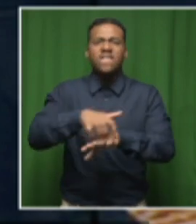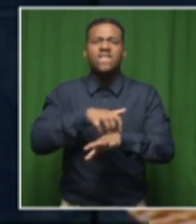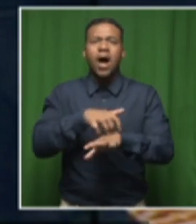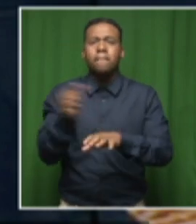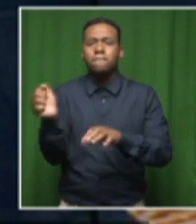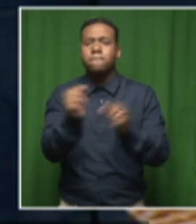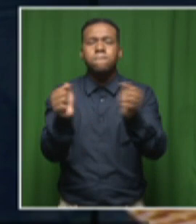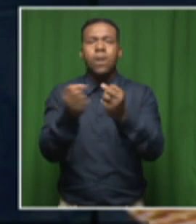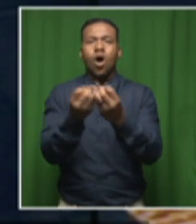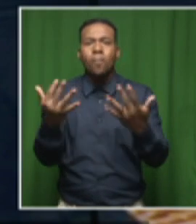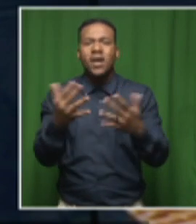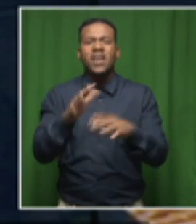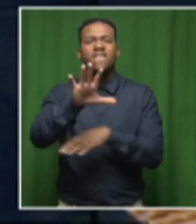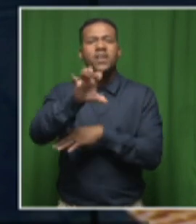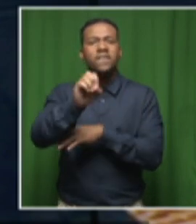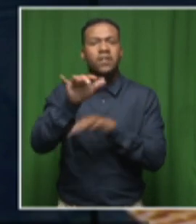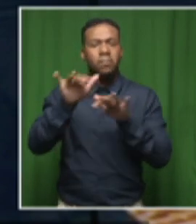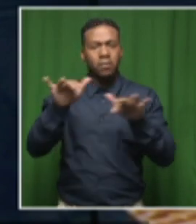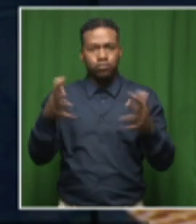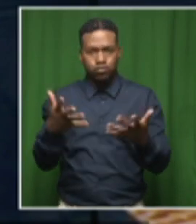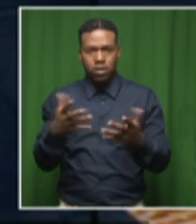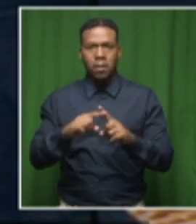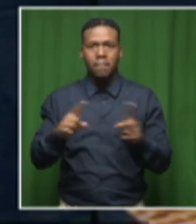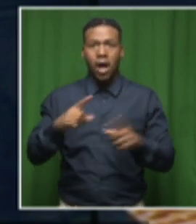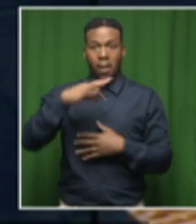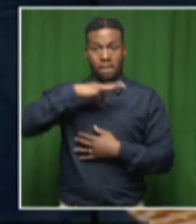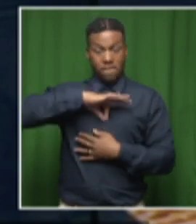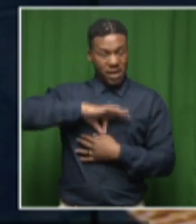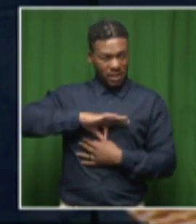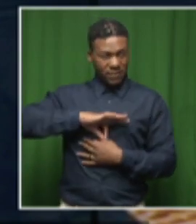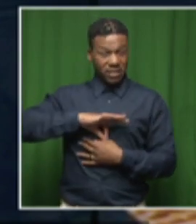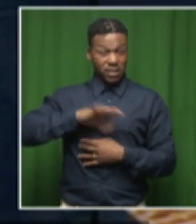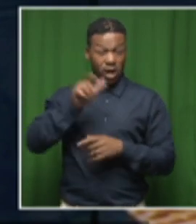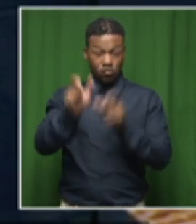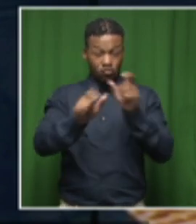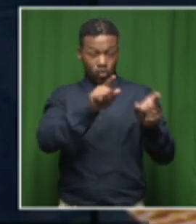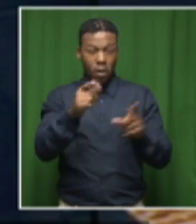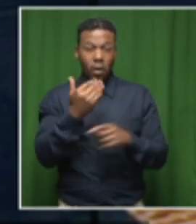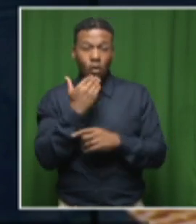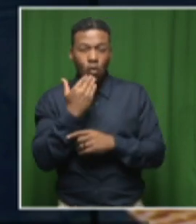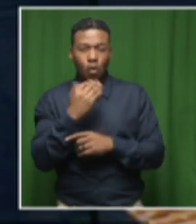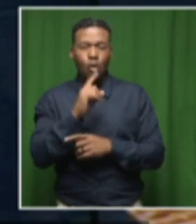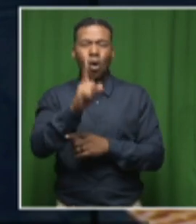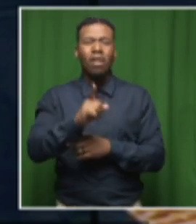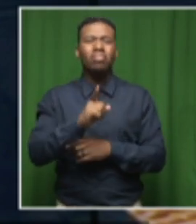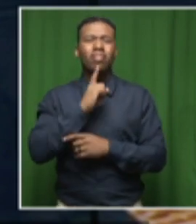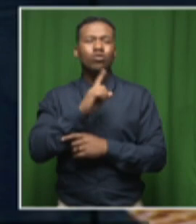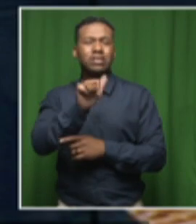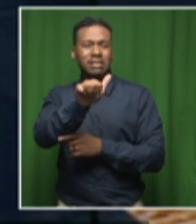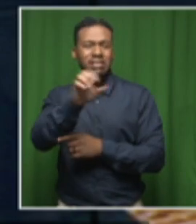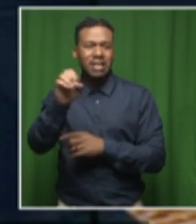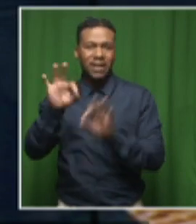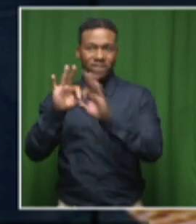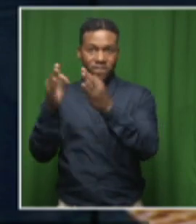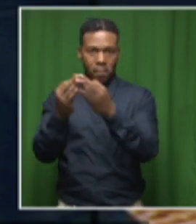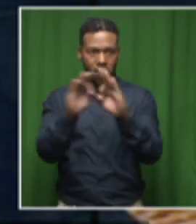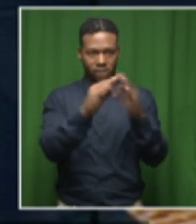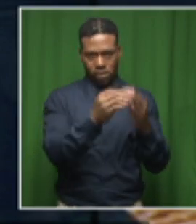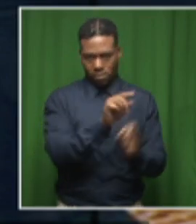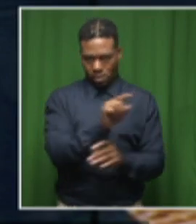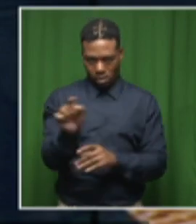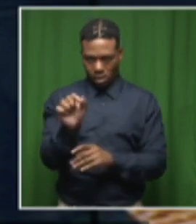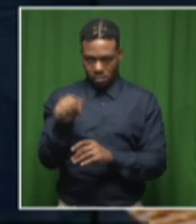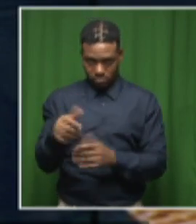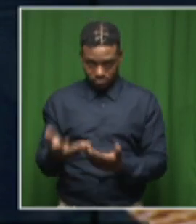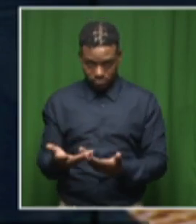the beneficiaries of the trust is actually about 1,615 families. So they are the actual beneficiaries. So all the profits